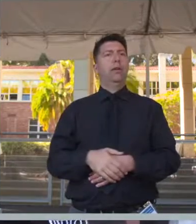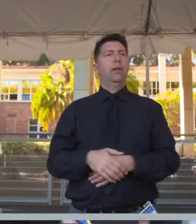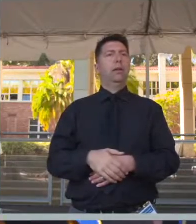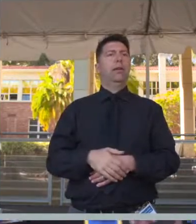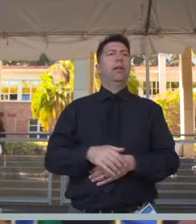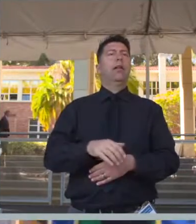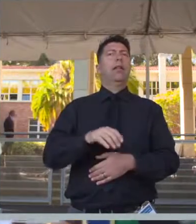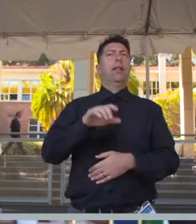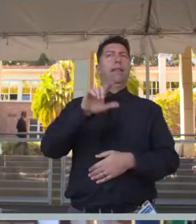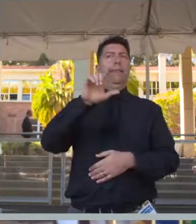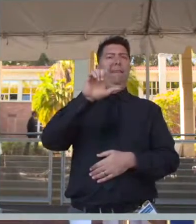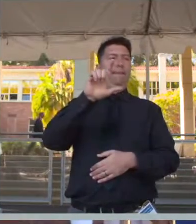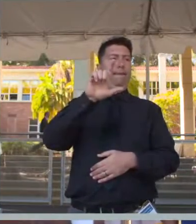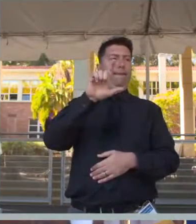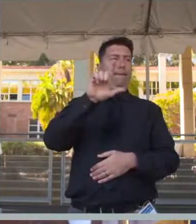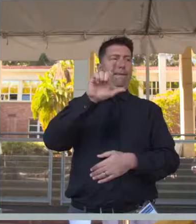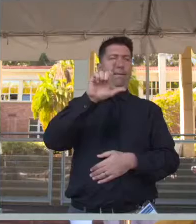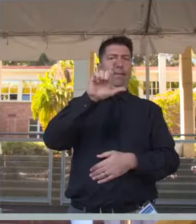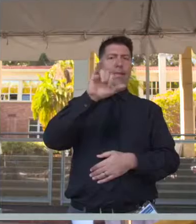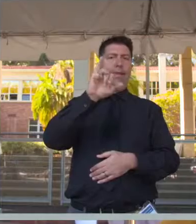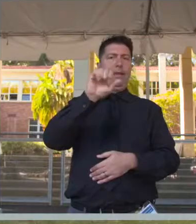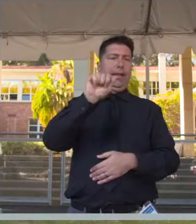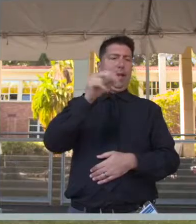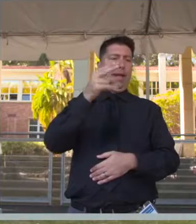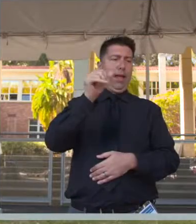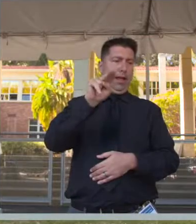Liahan Zhang.